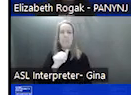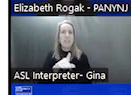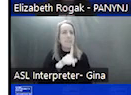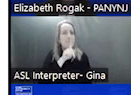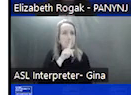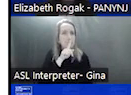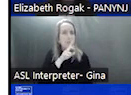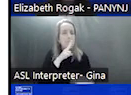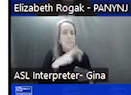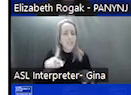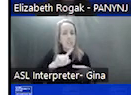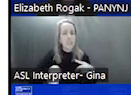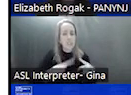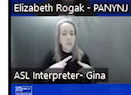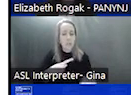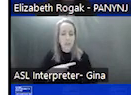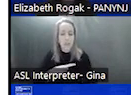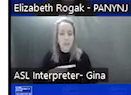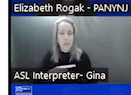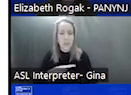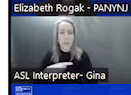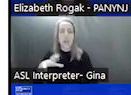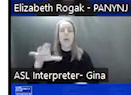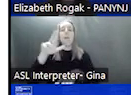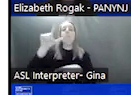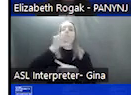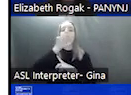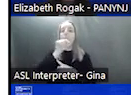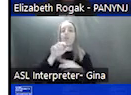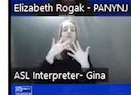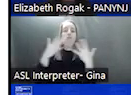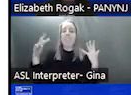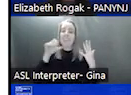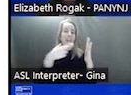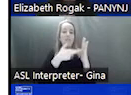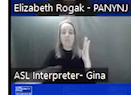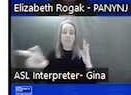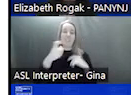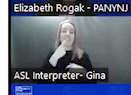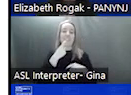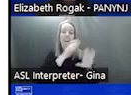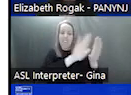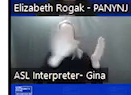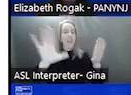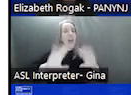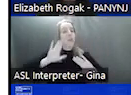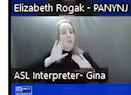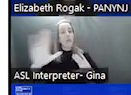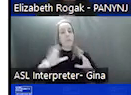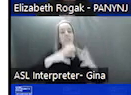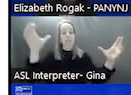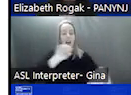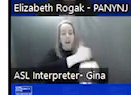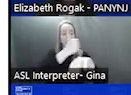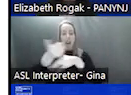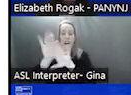using bird-friendly, non-reflective glass. And there's going to be a lot of glass. Up to 230,000